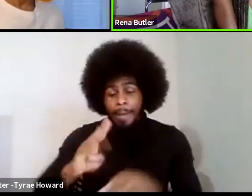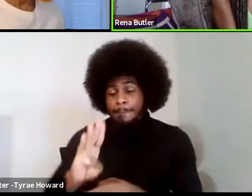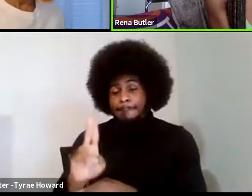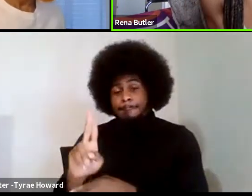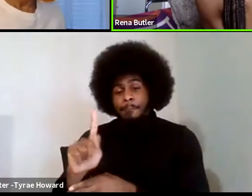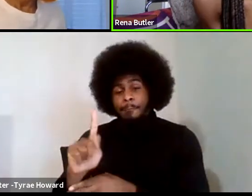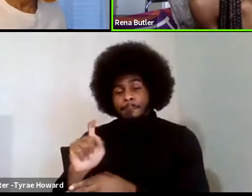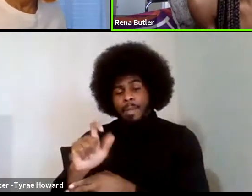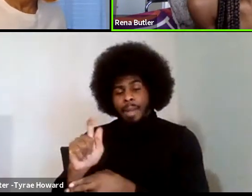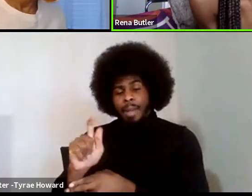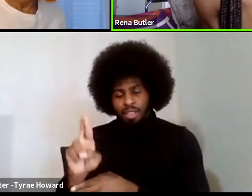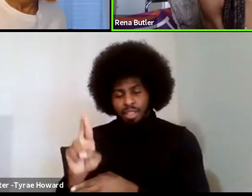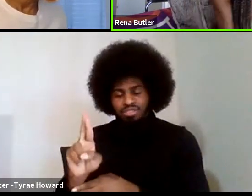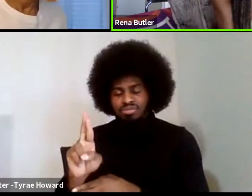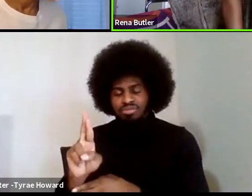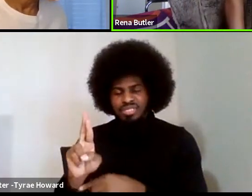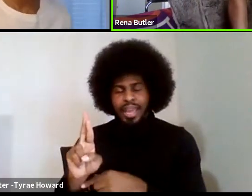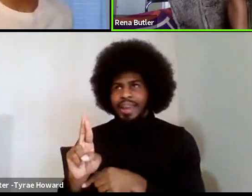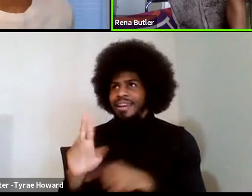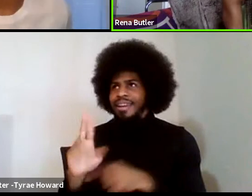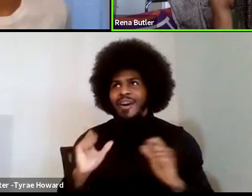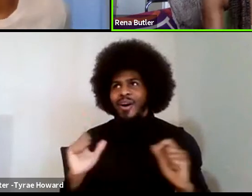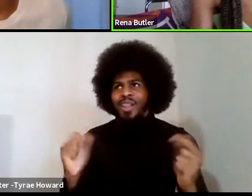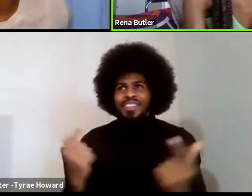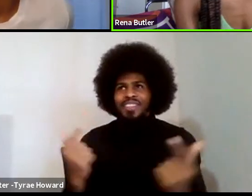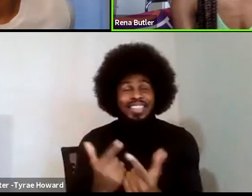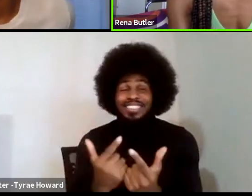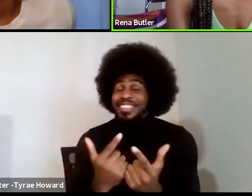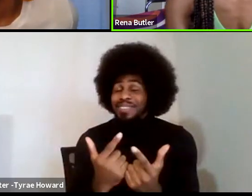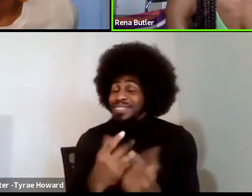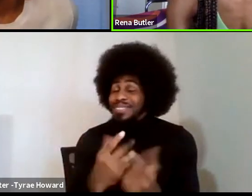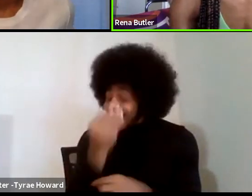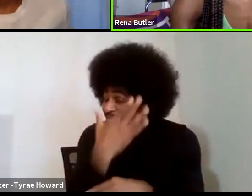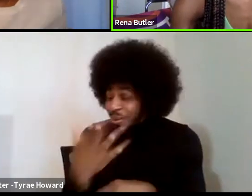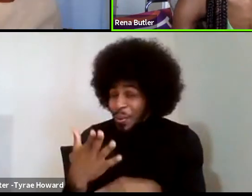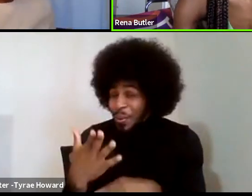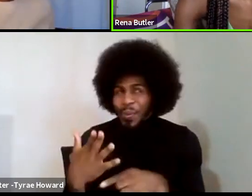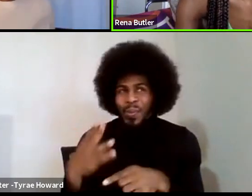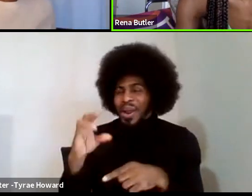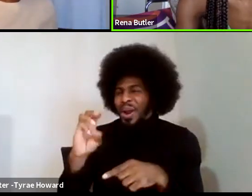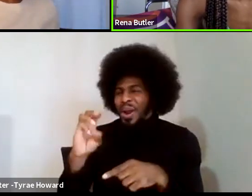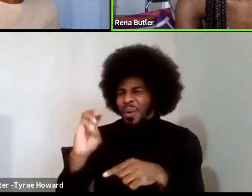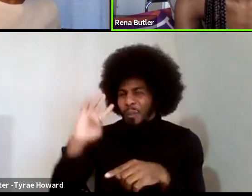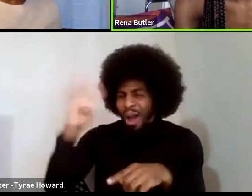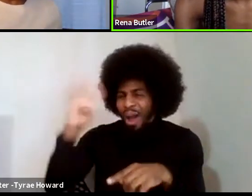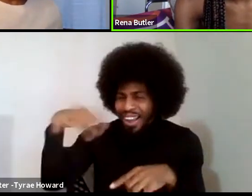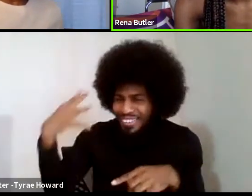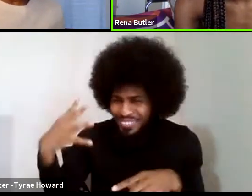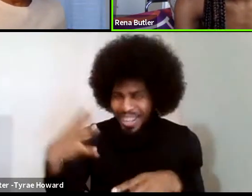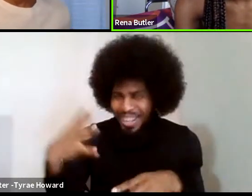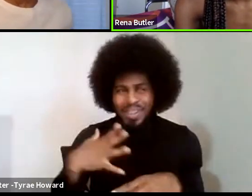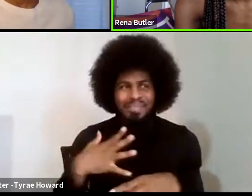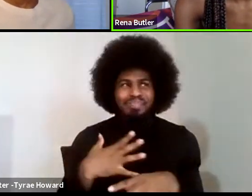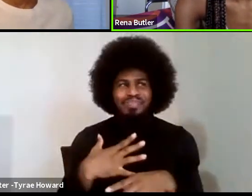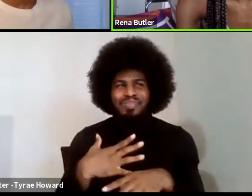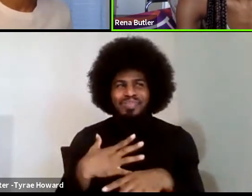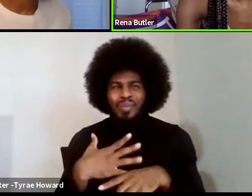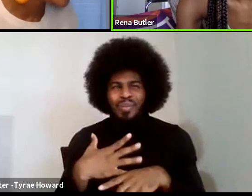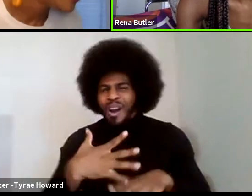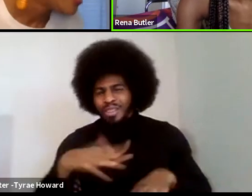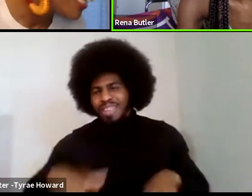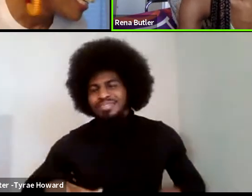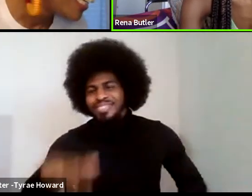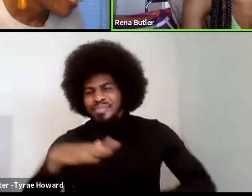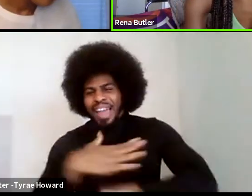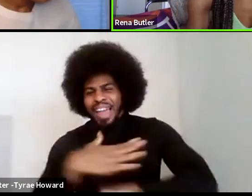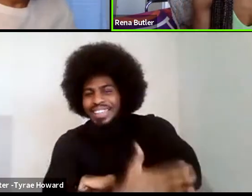And we are wild. So I come from like a very country kind of family where we